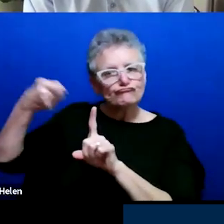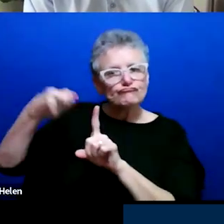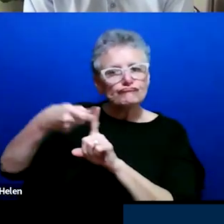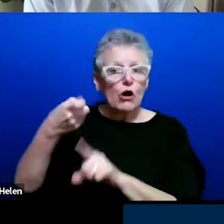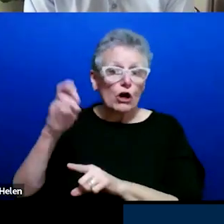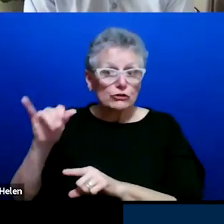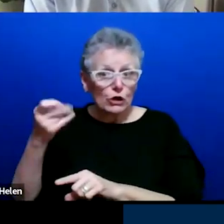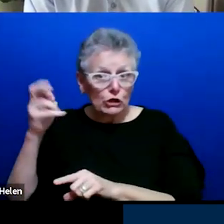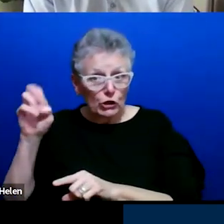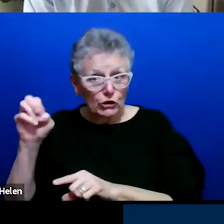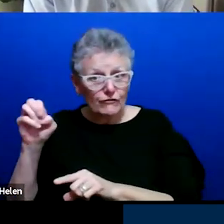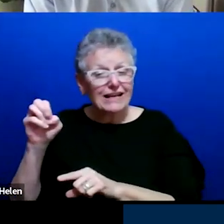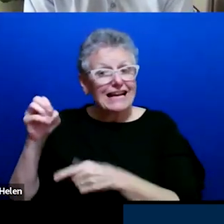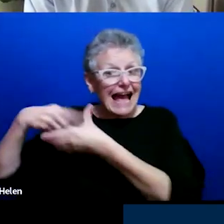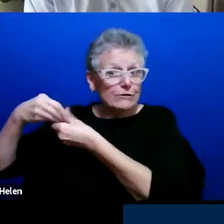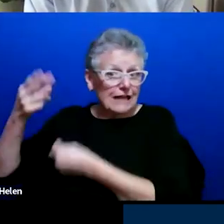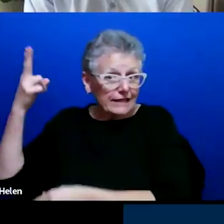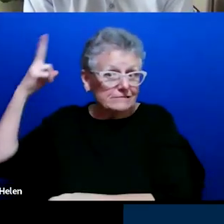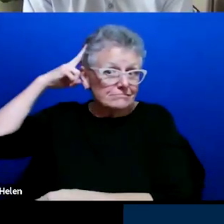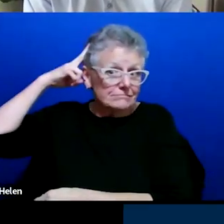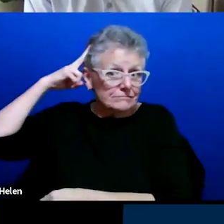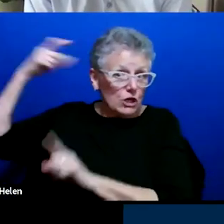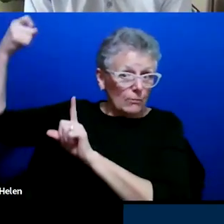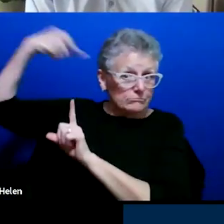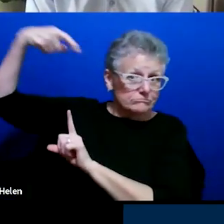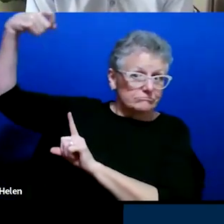The external part is a processor that sends sounds